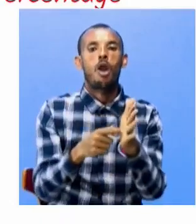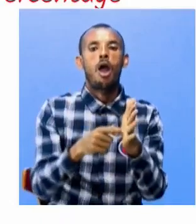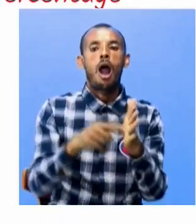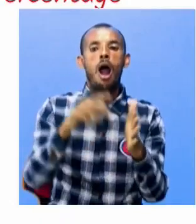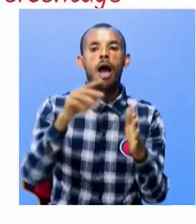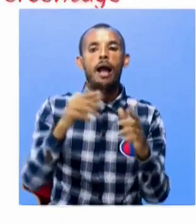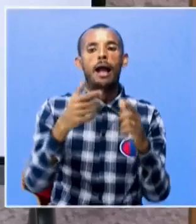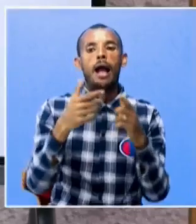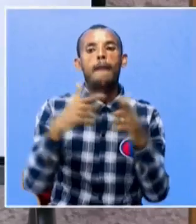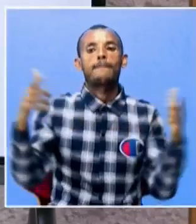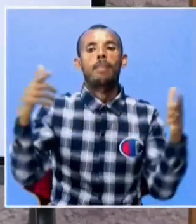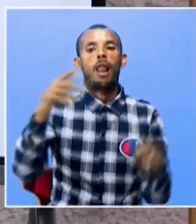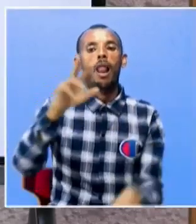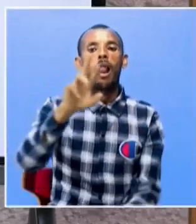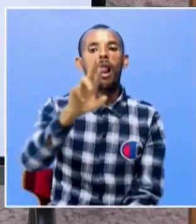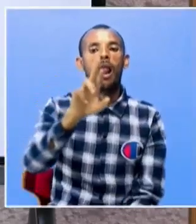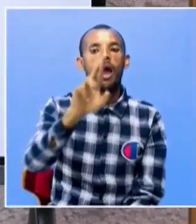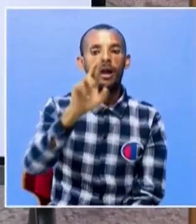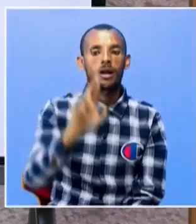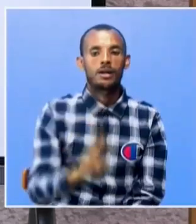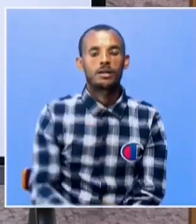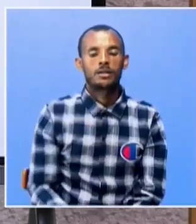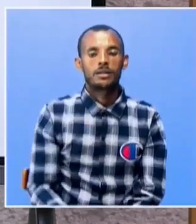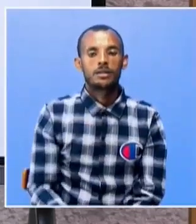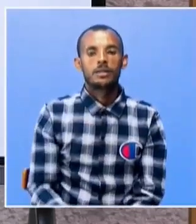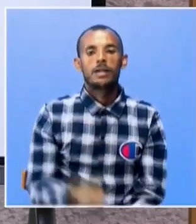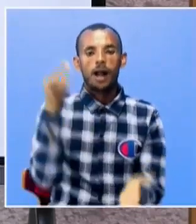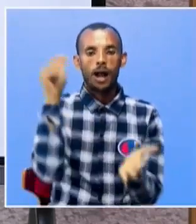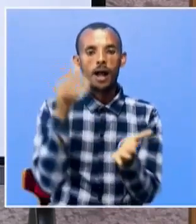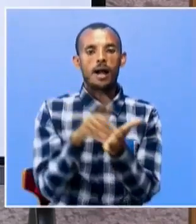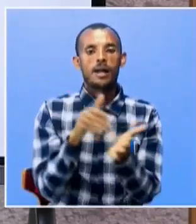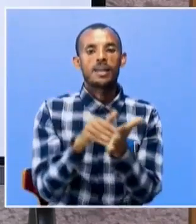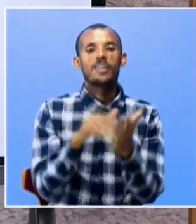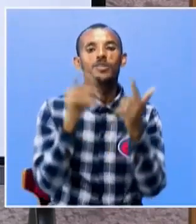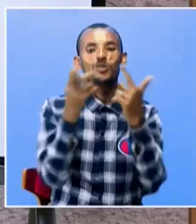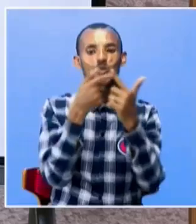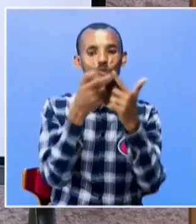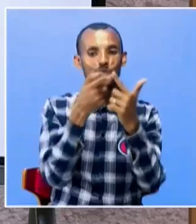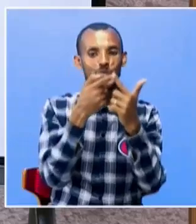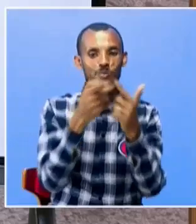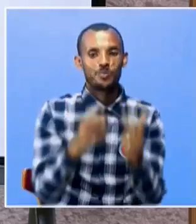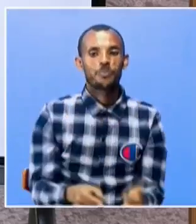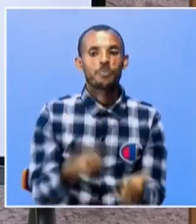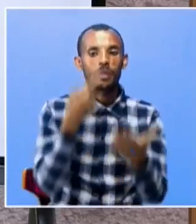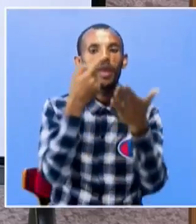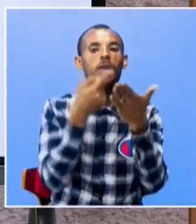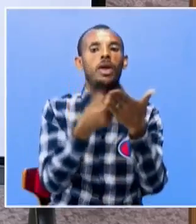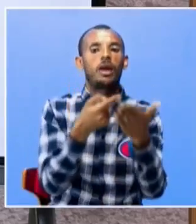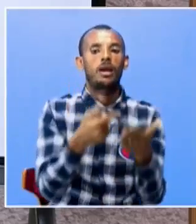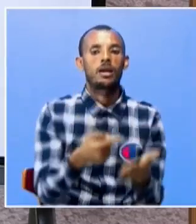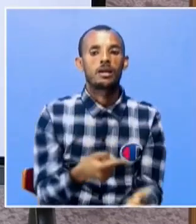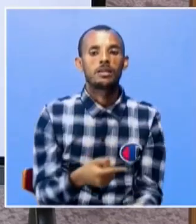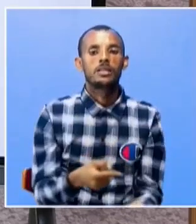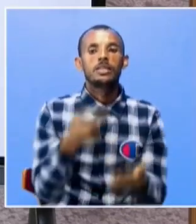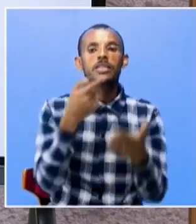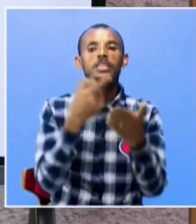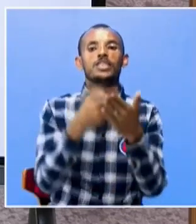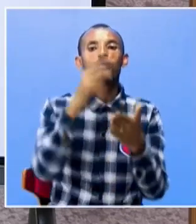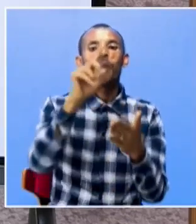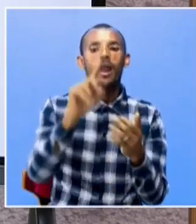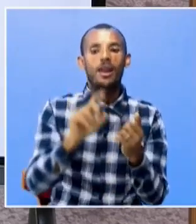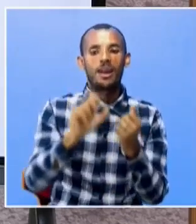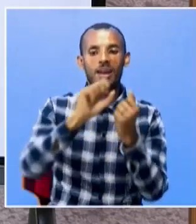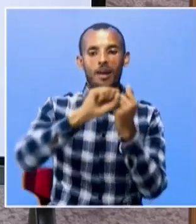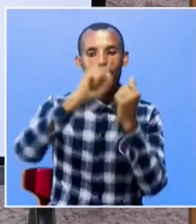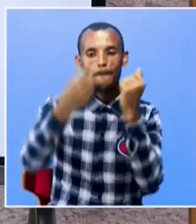capital R, for rate. Again, here, this one